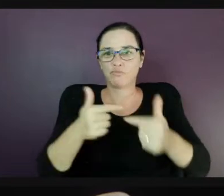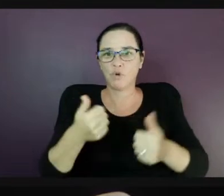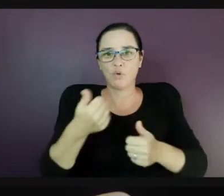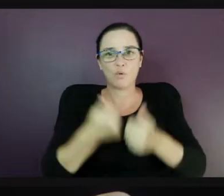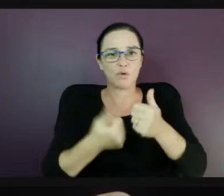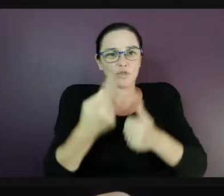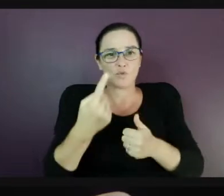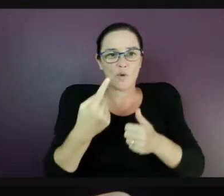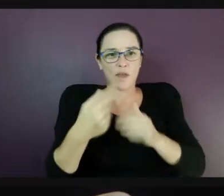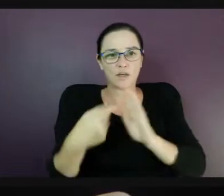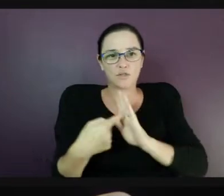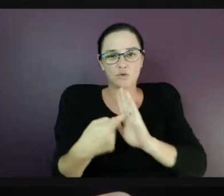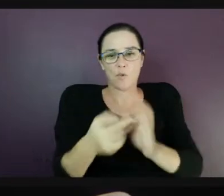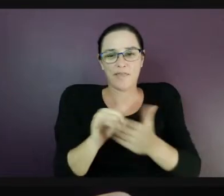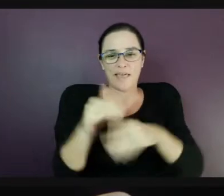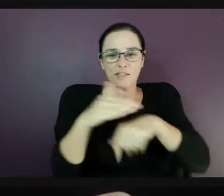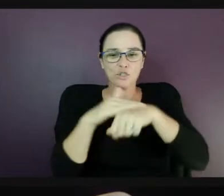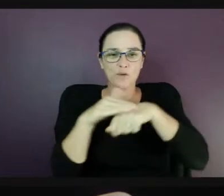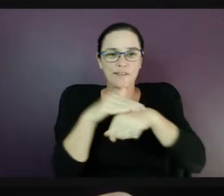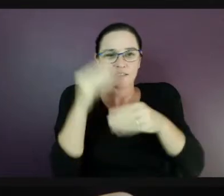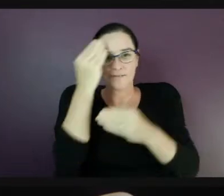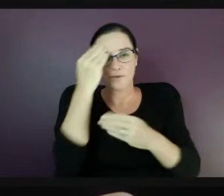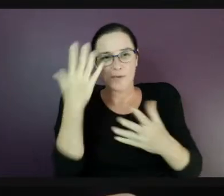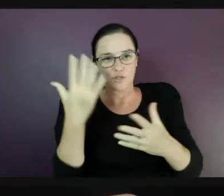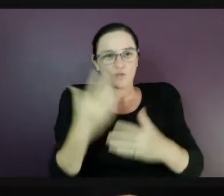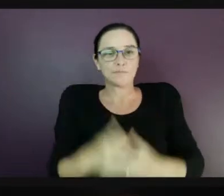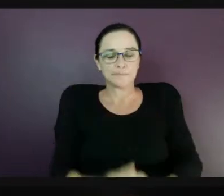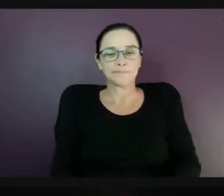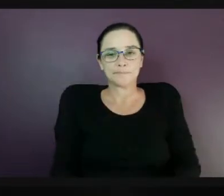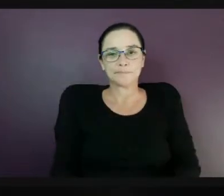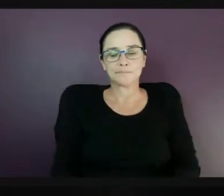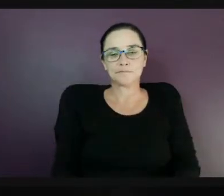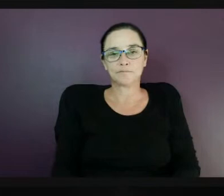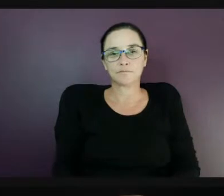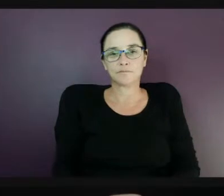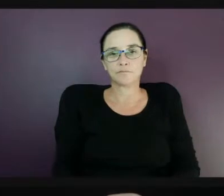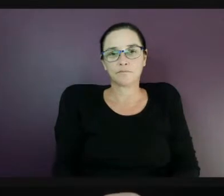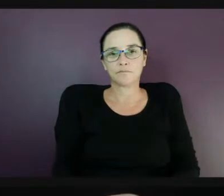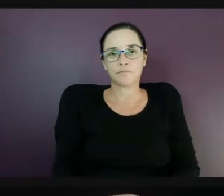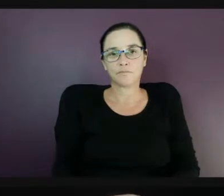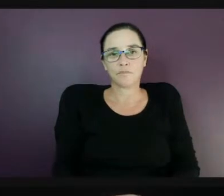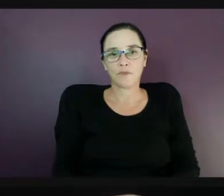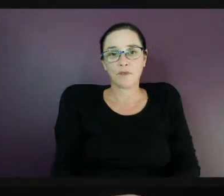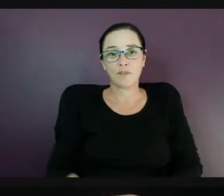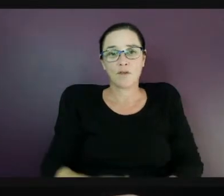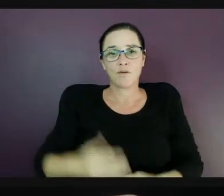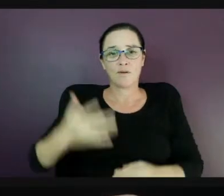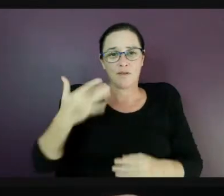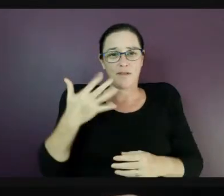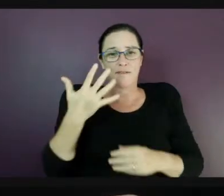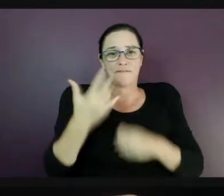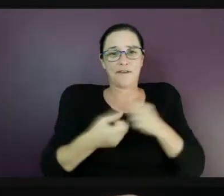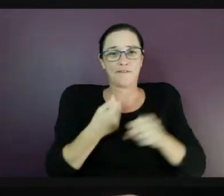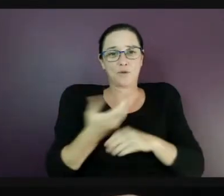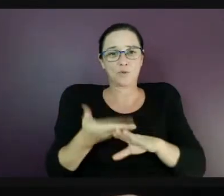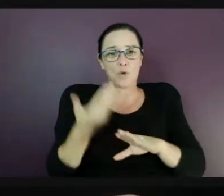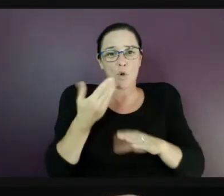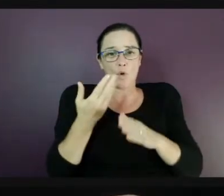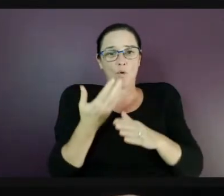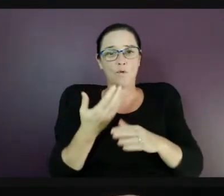surface deformation at which time. So you see early on, 5 years ago, following 2018 collapse, Kilauea is